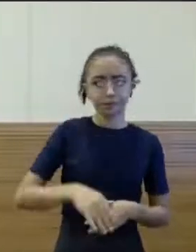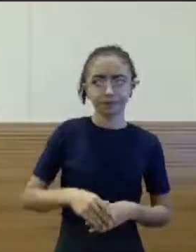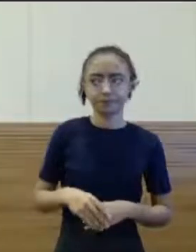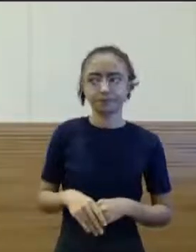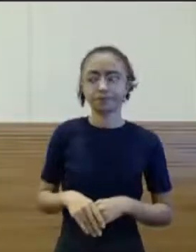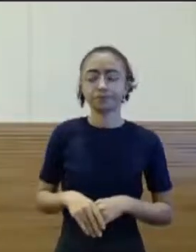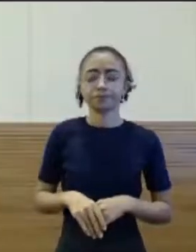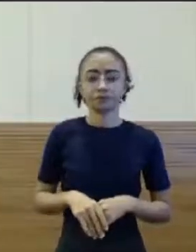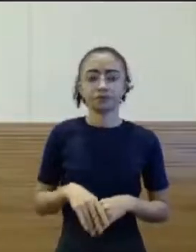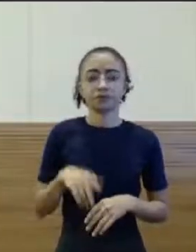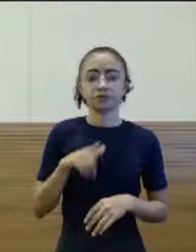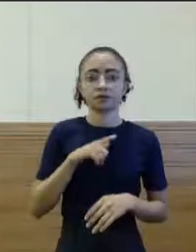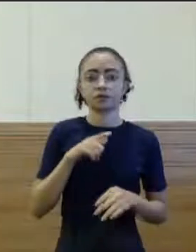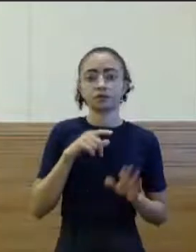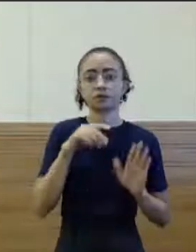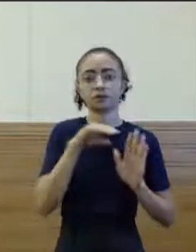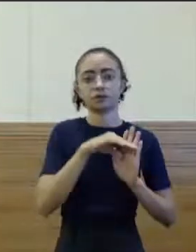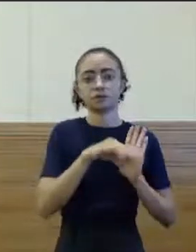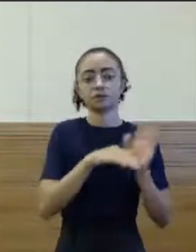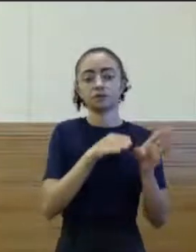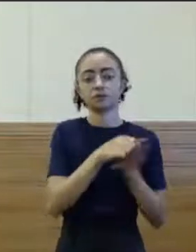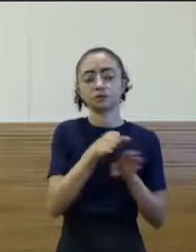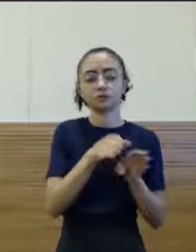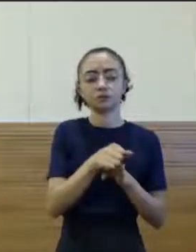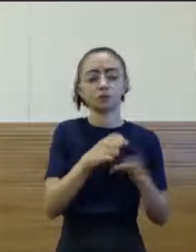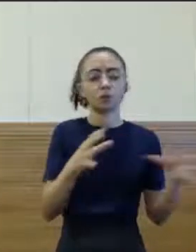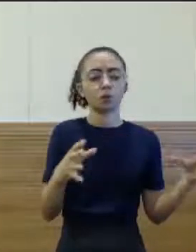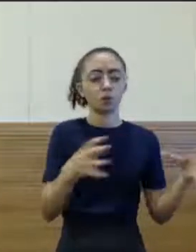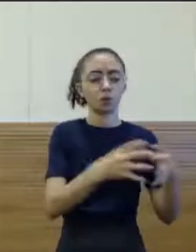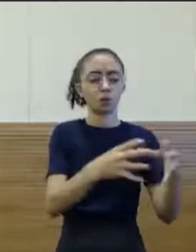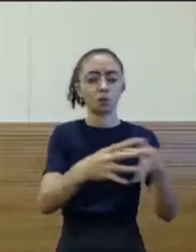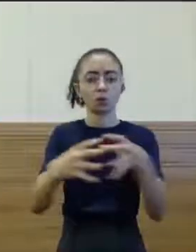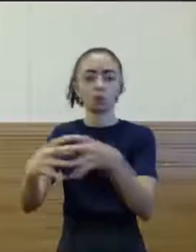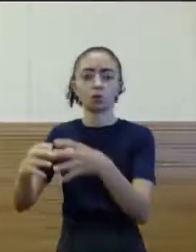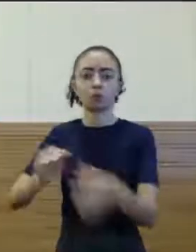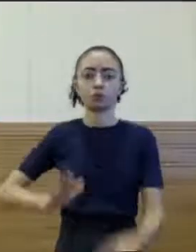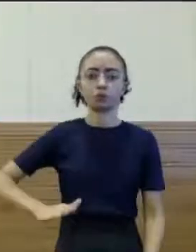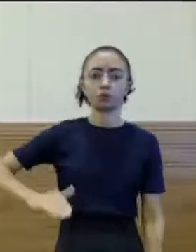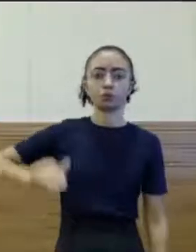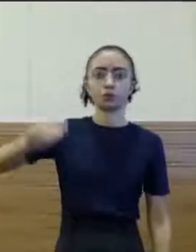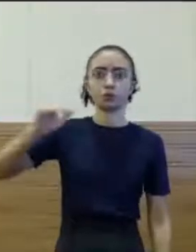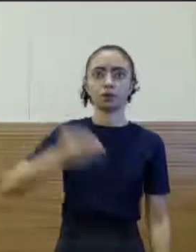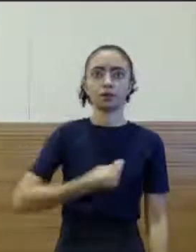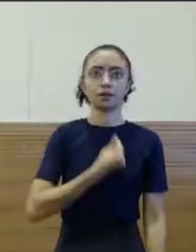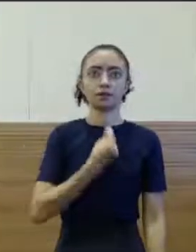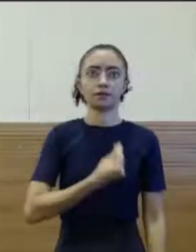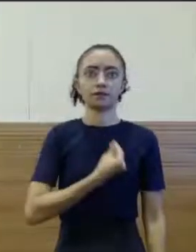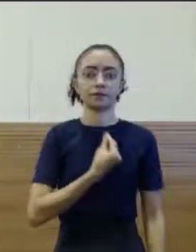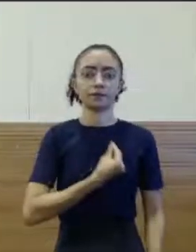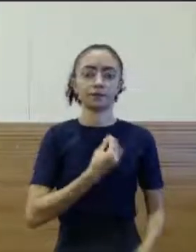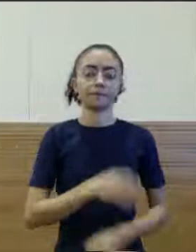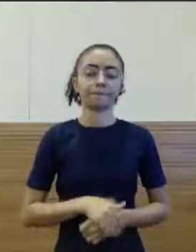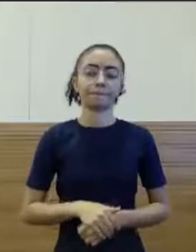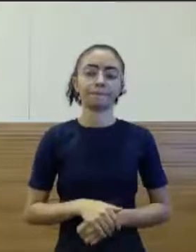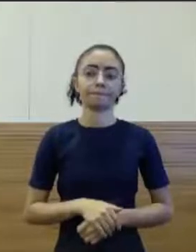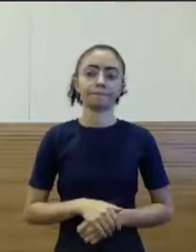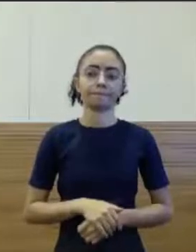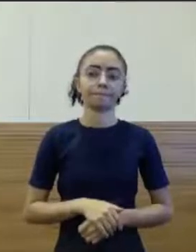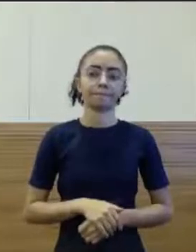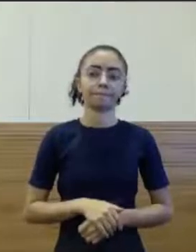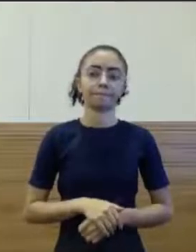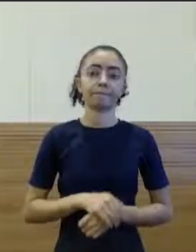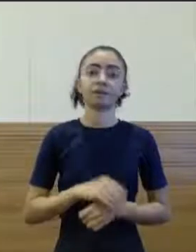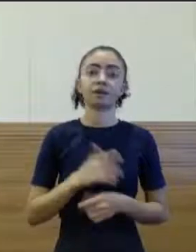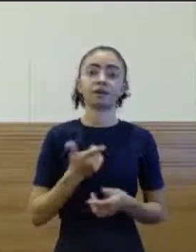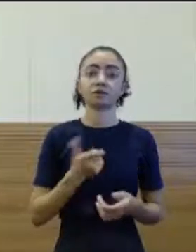Well, we have different groups and different steps of life. And here we included the